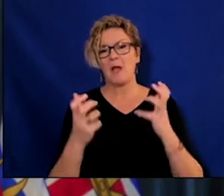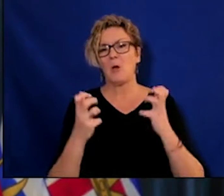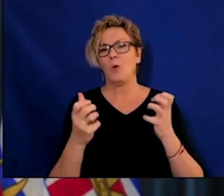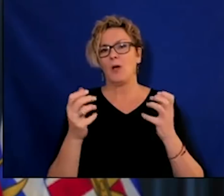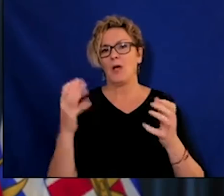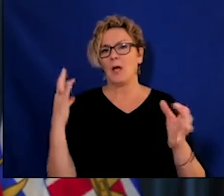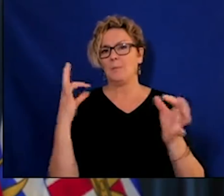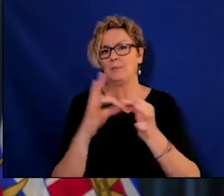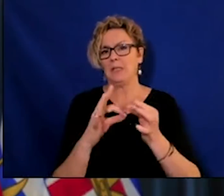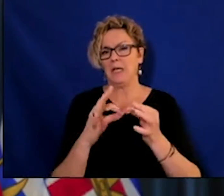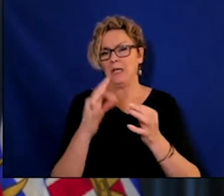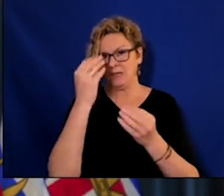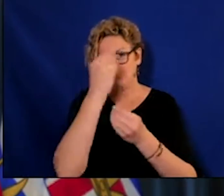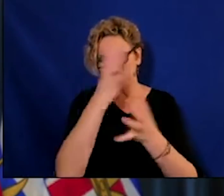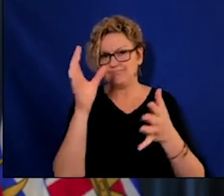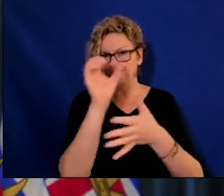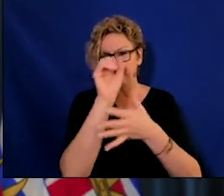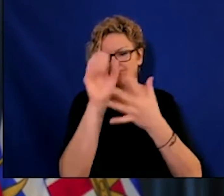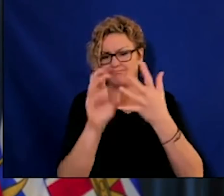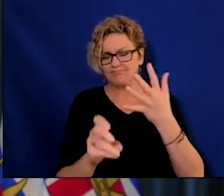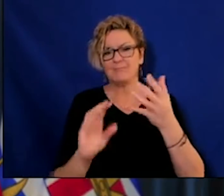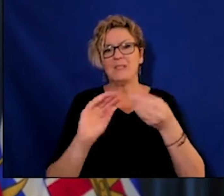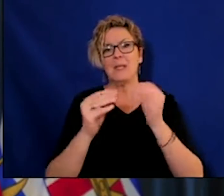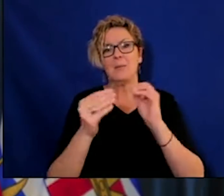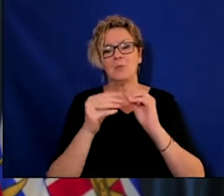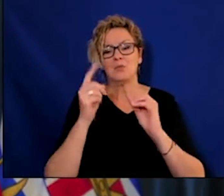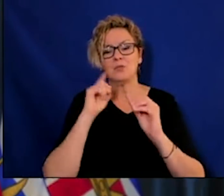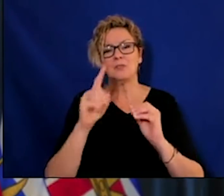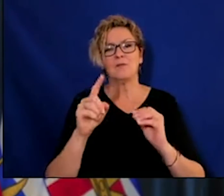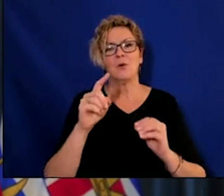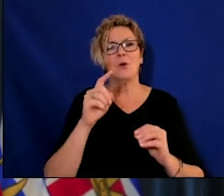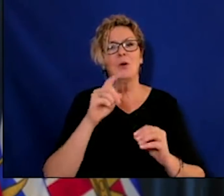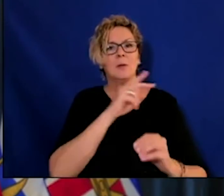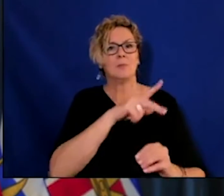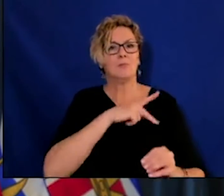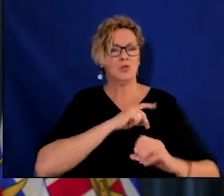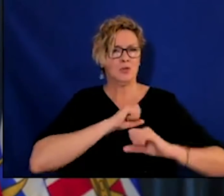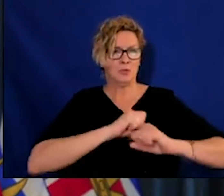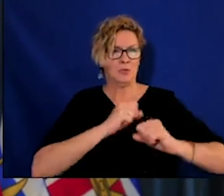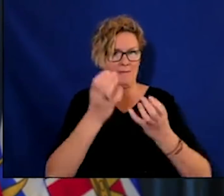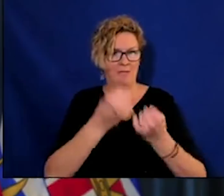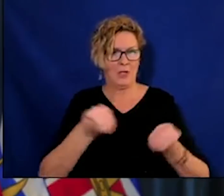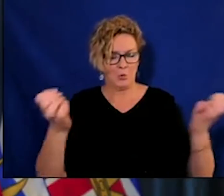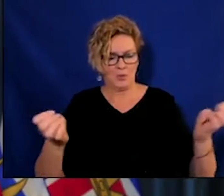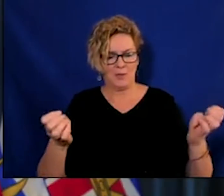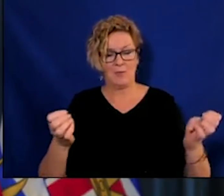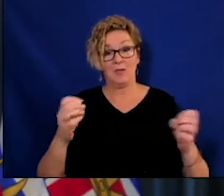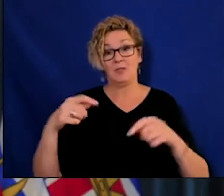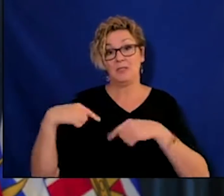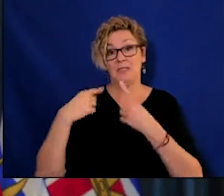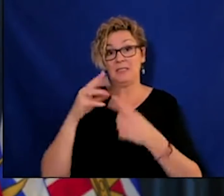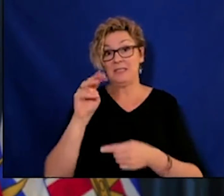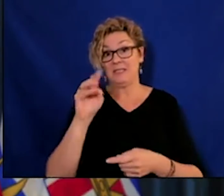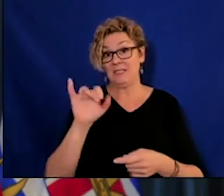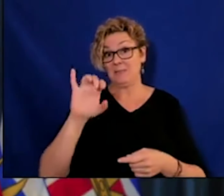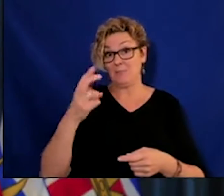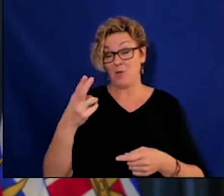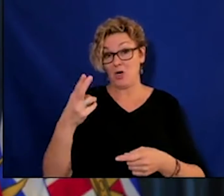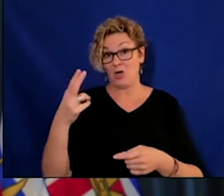PPE. As you know, since March, the following has arrived in BC, or as we announced as of last Monday, November